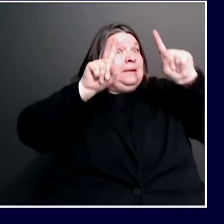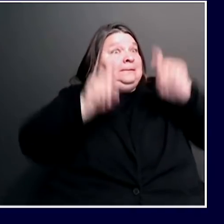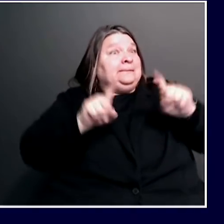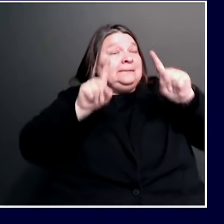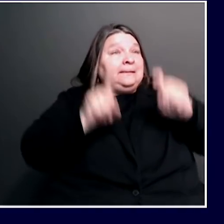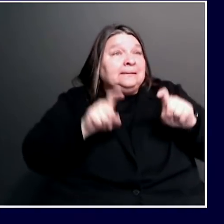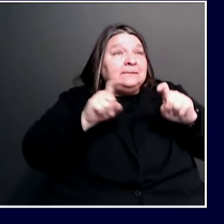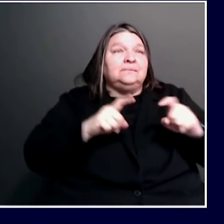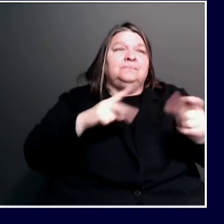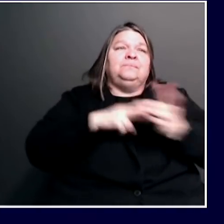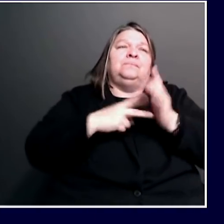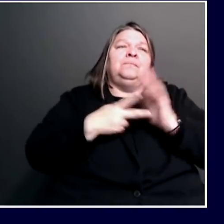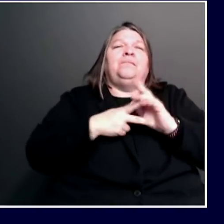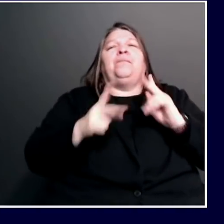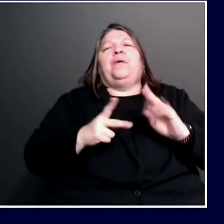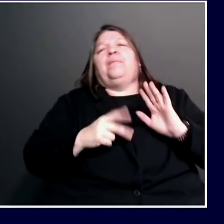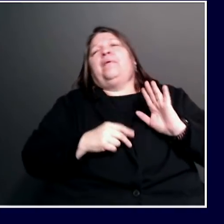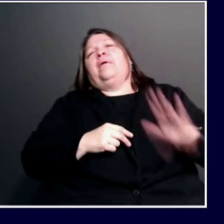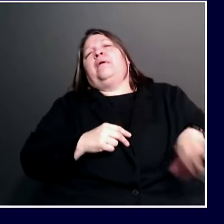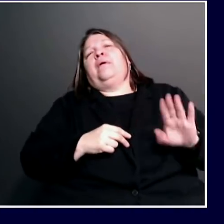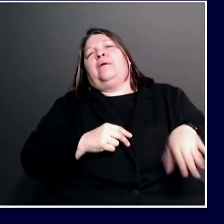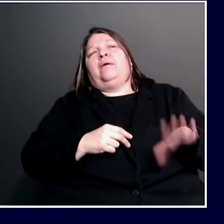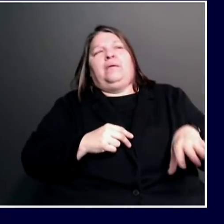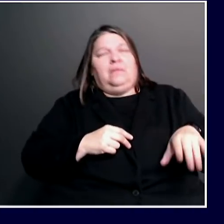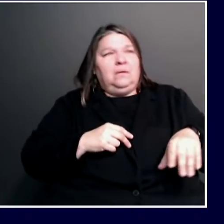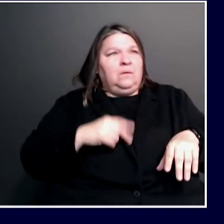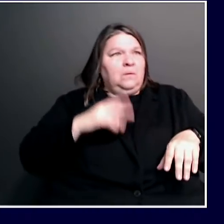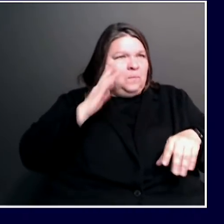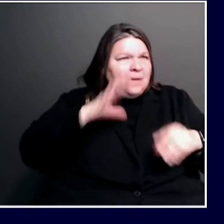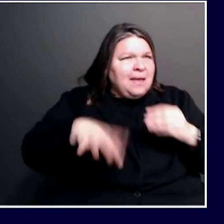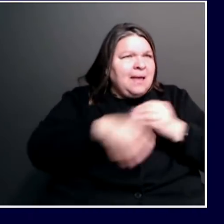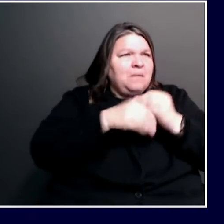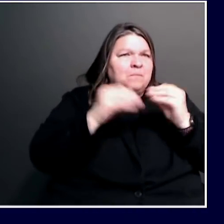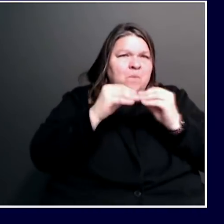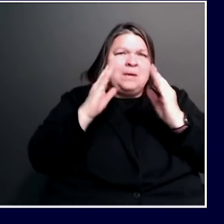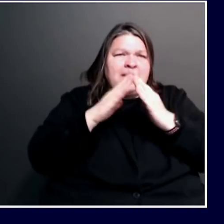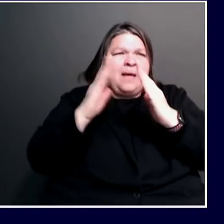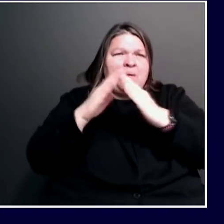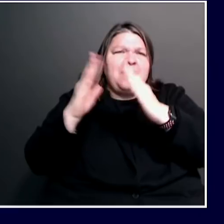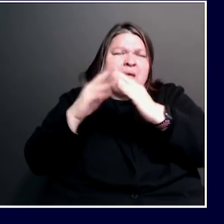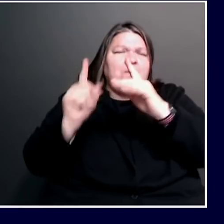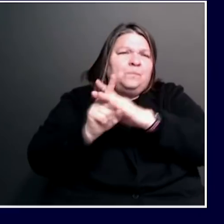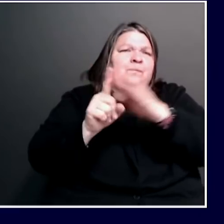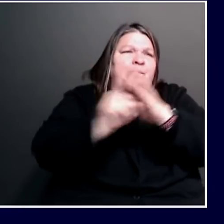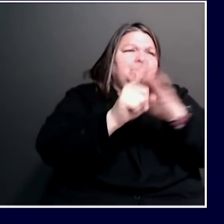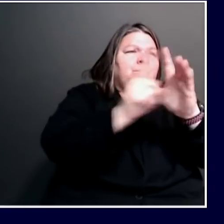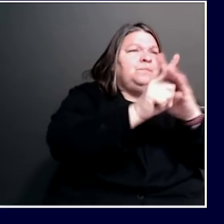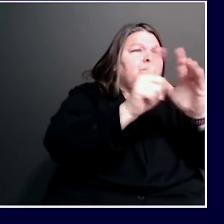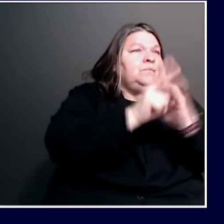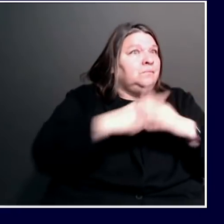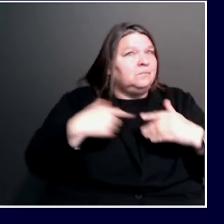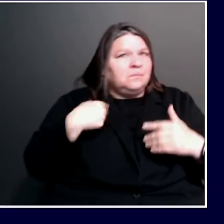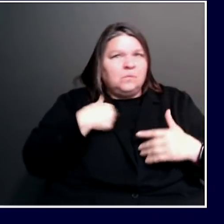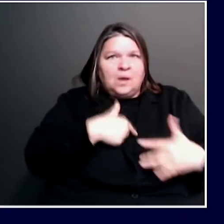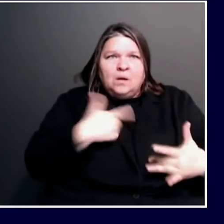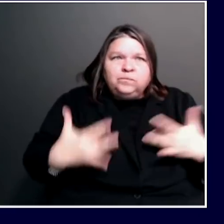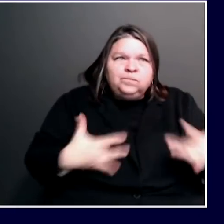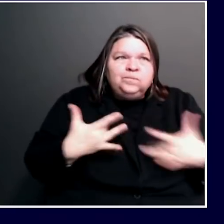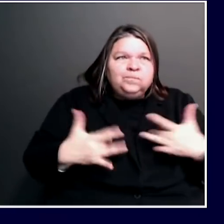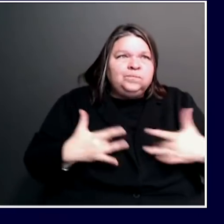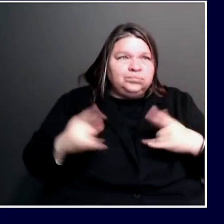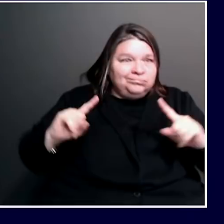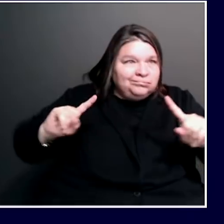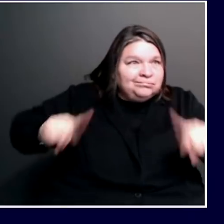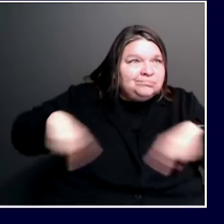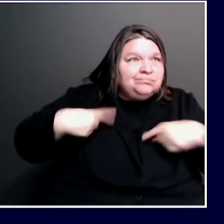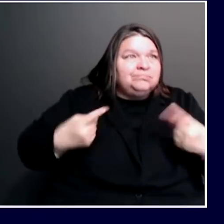and more communities. So we are in the first week of the program. We're excited so far about what we've seen. We do urge people to check